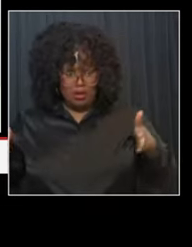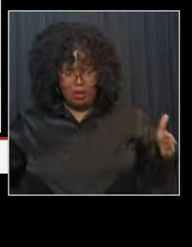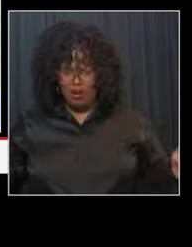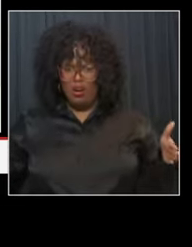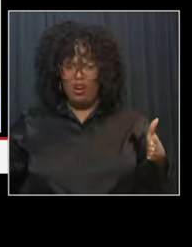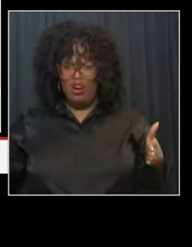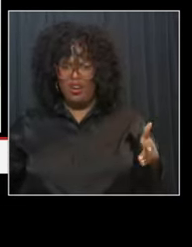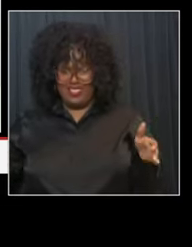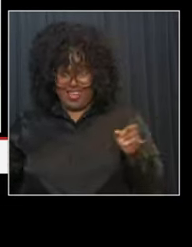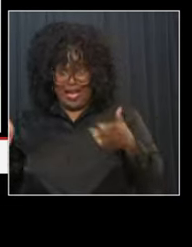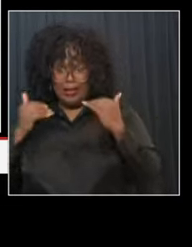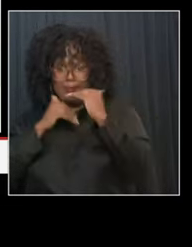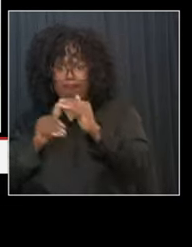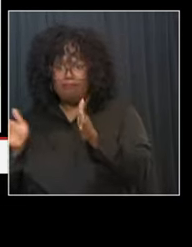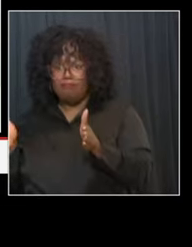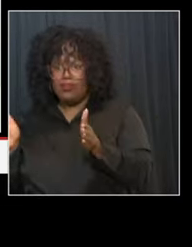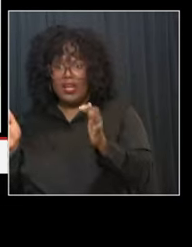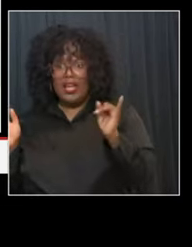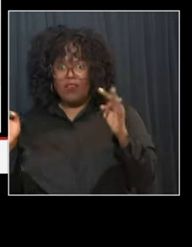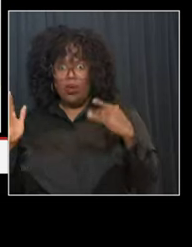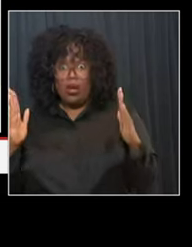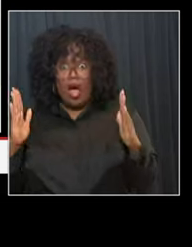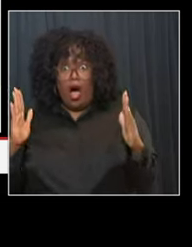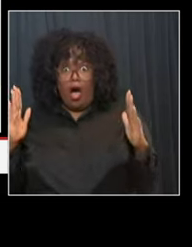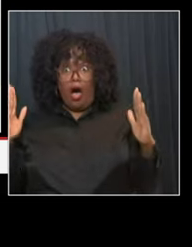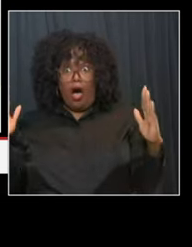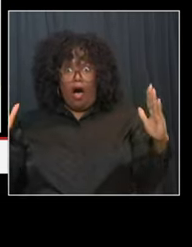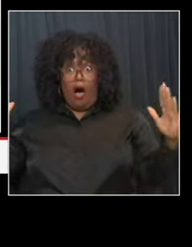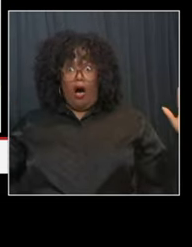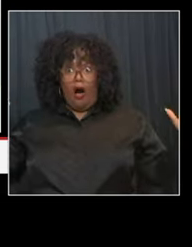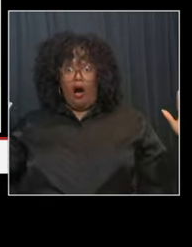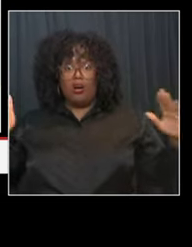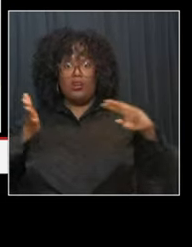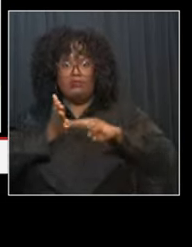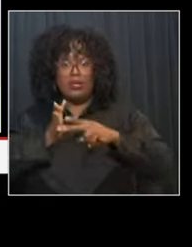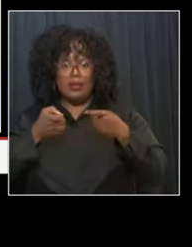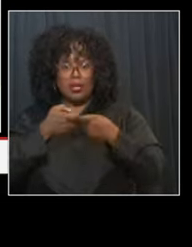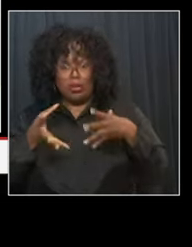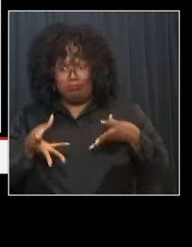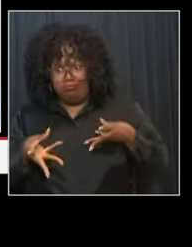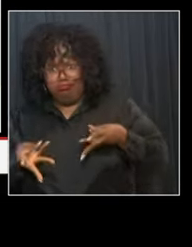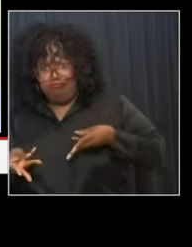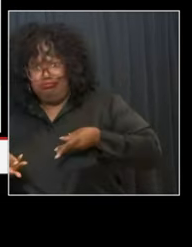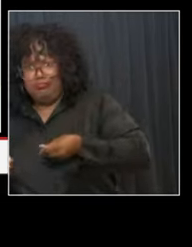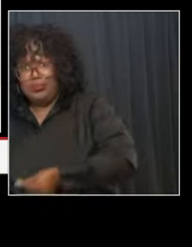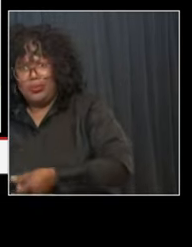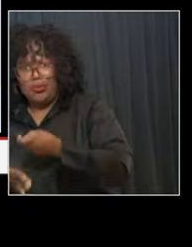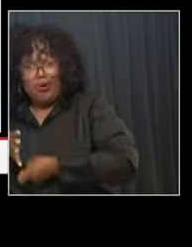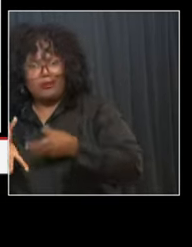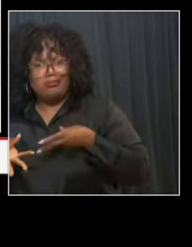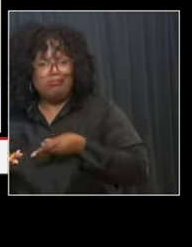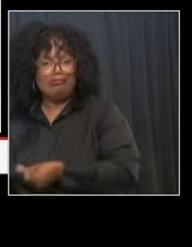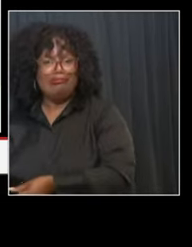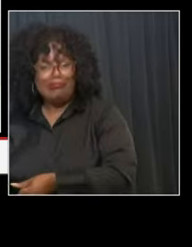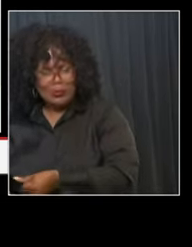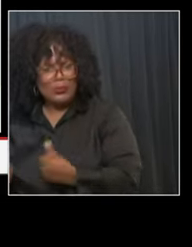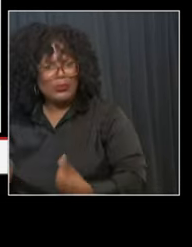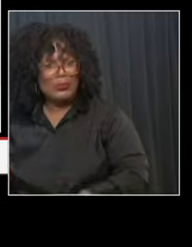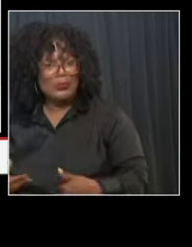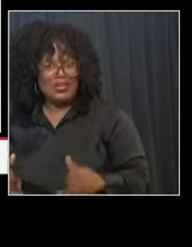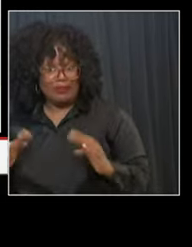would be to replace the actual streetcars, as well as to improve and construct the service lines going to those locations.